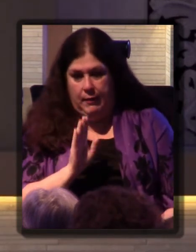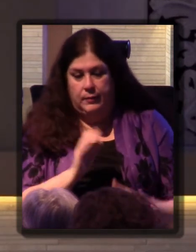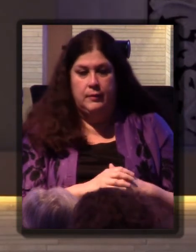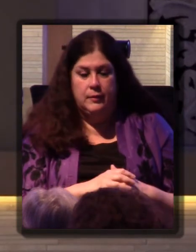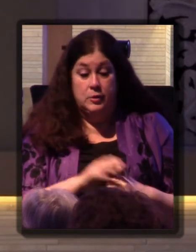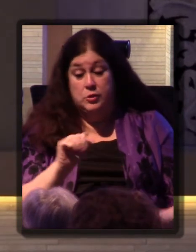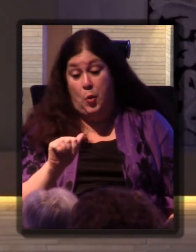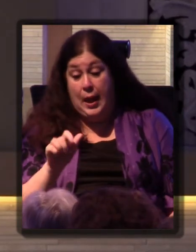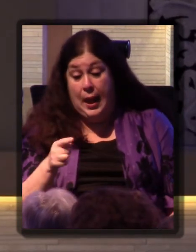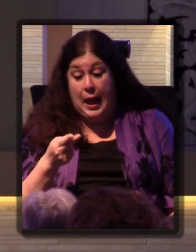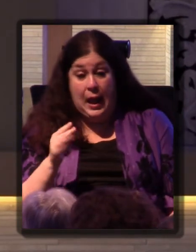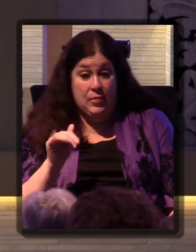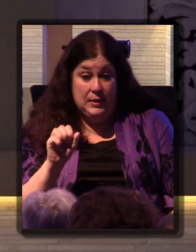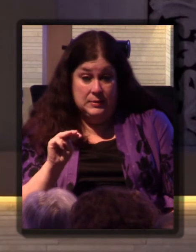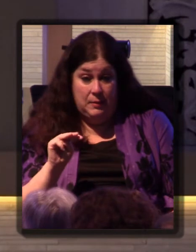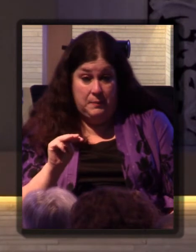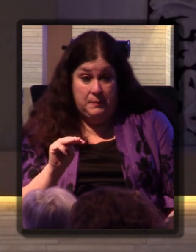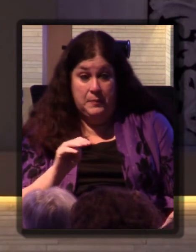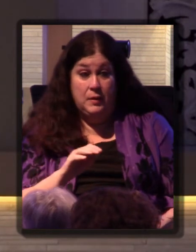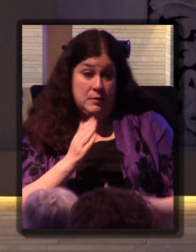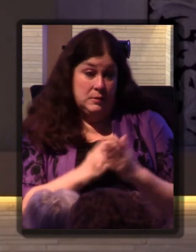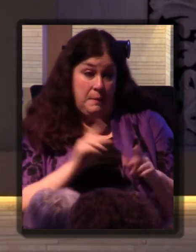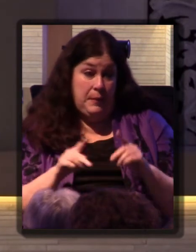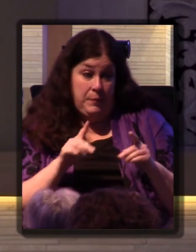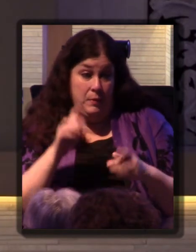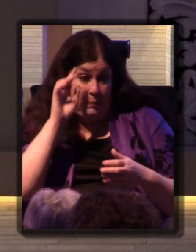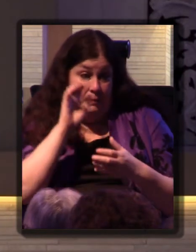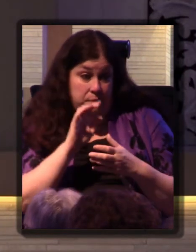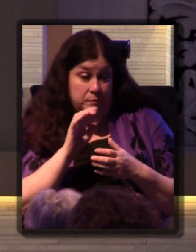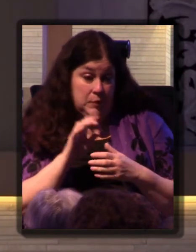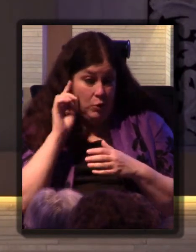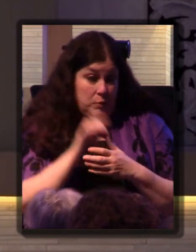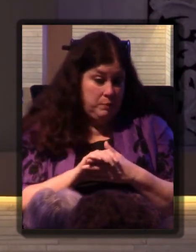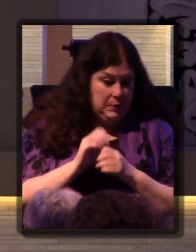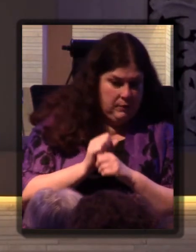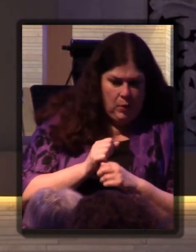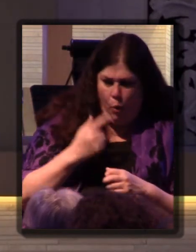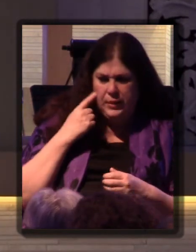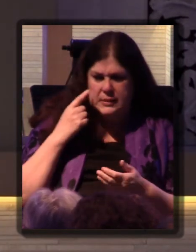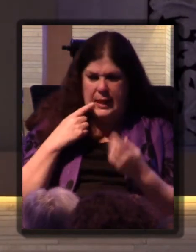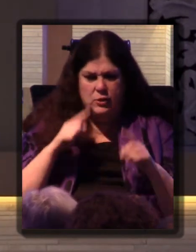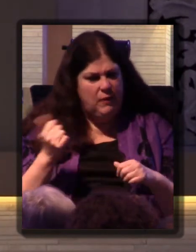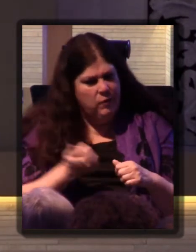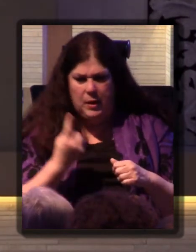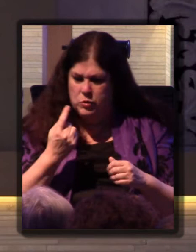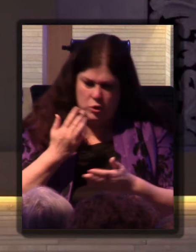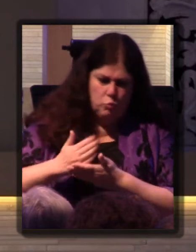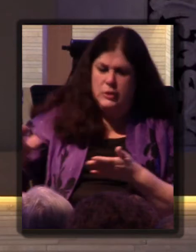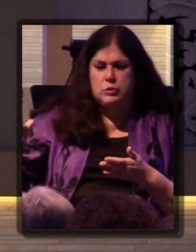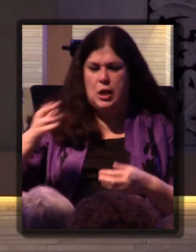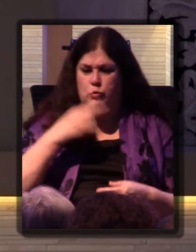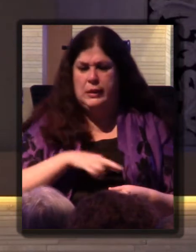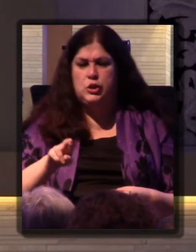creator God. And so atheism is what some people are holding on to, thinking, no, this is the answer. If